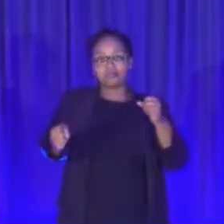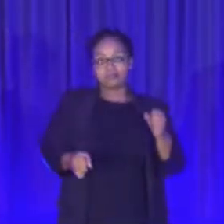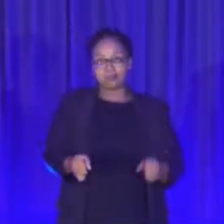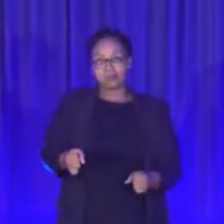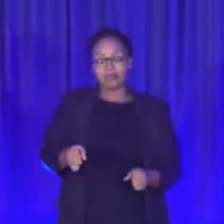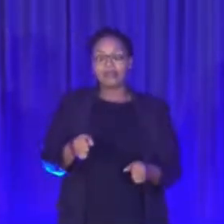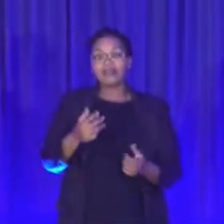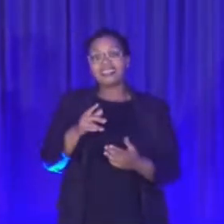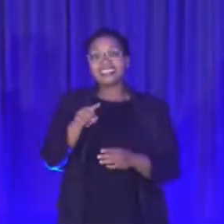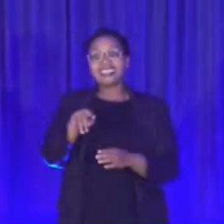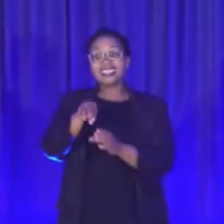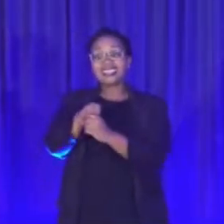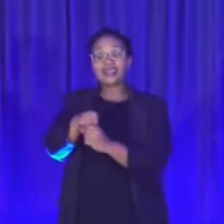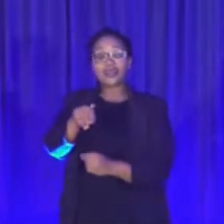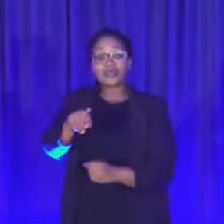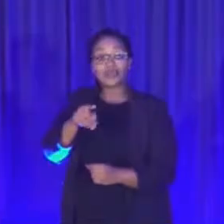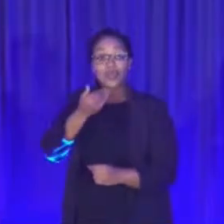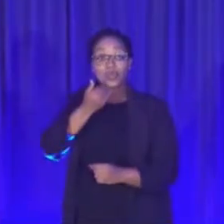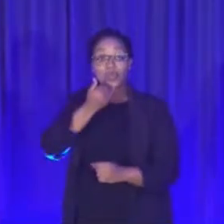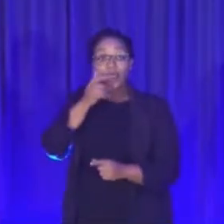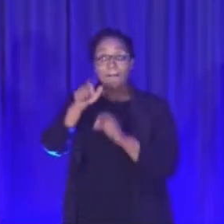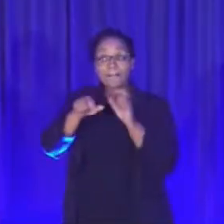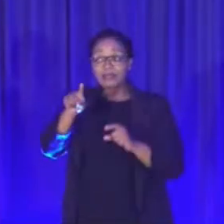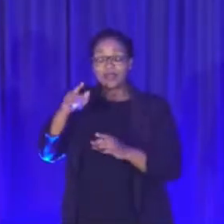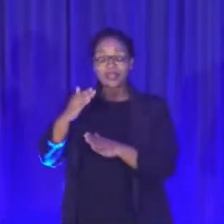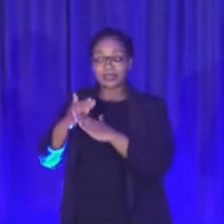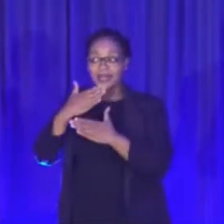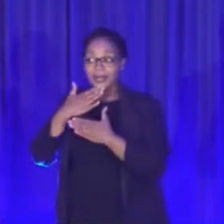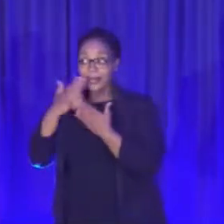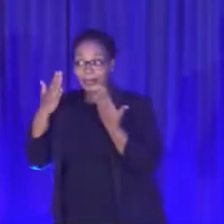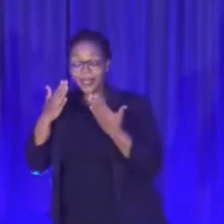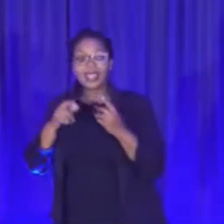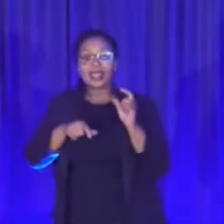unemployed people and persons with disabilities.